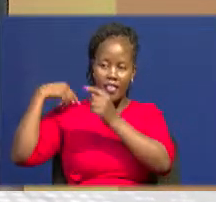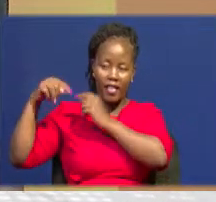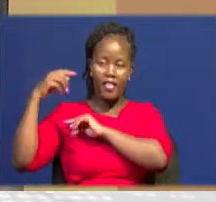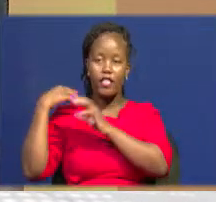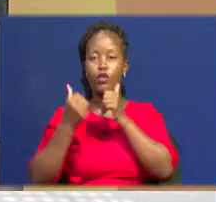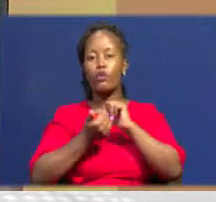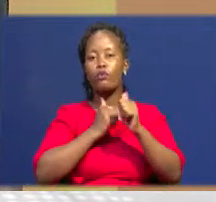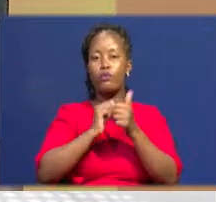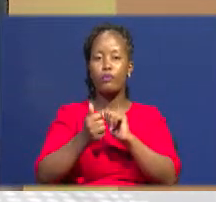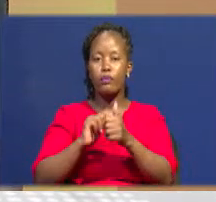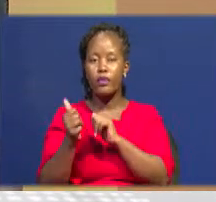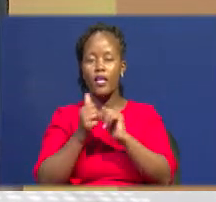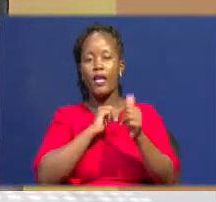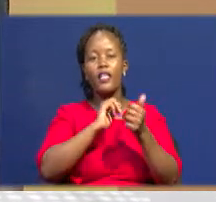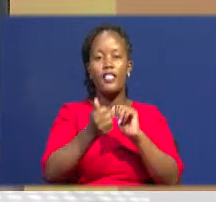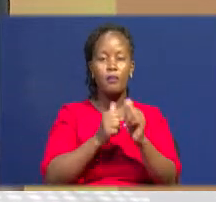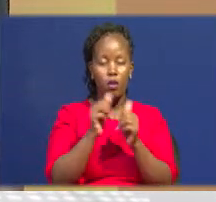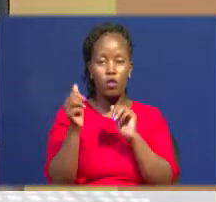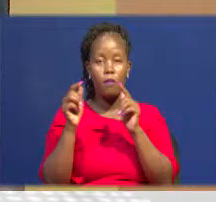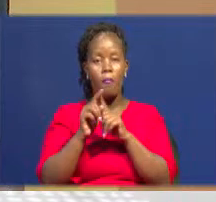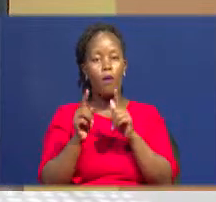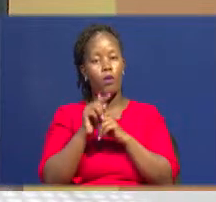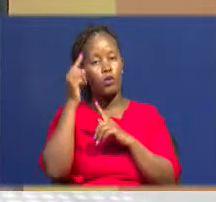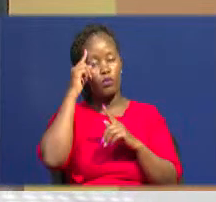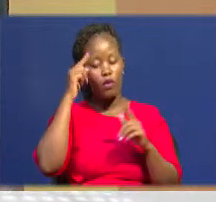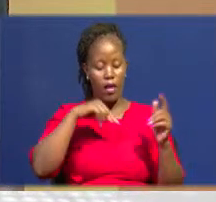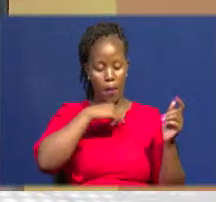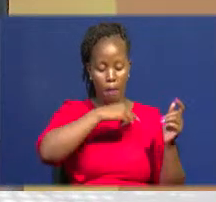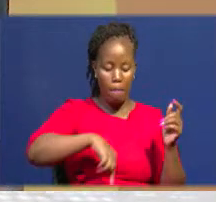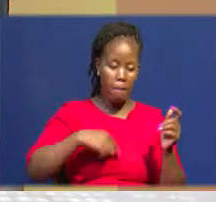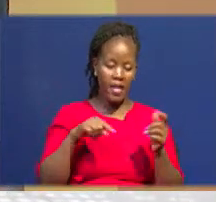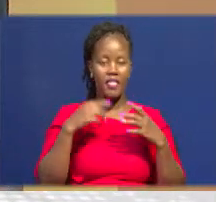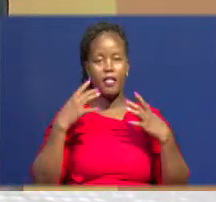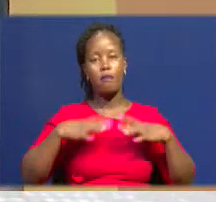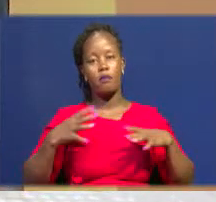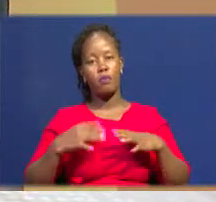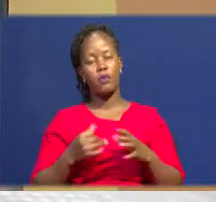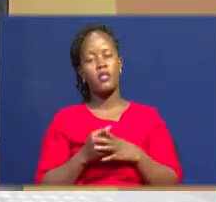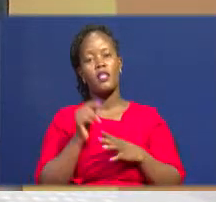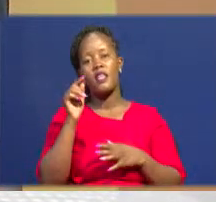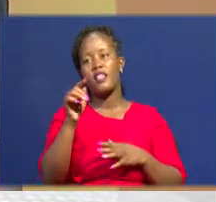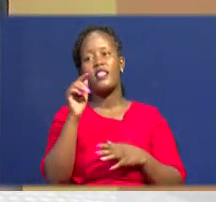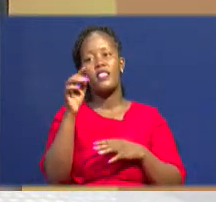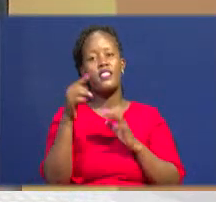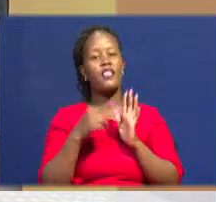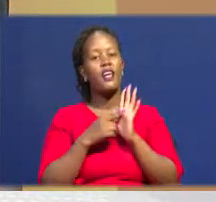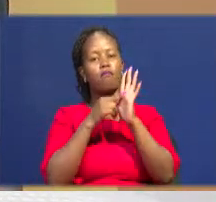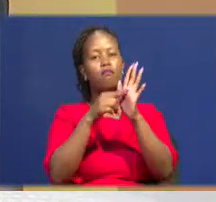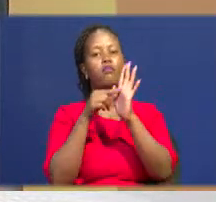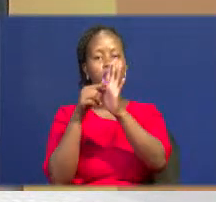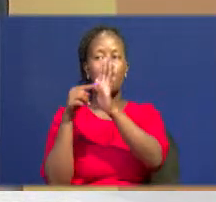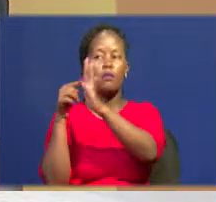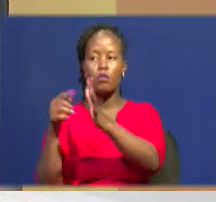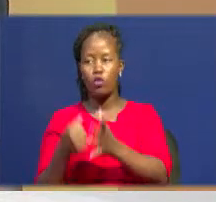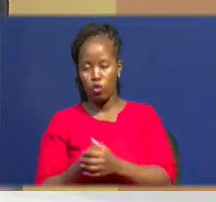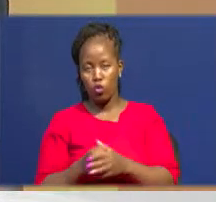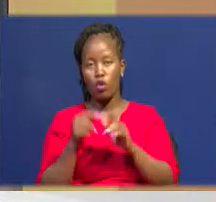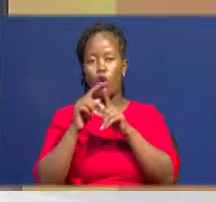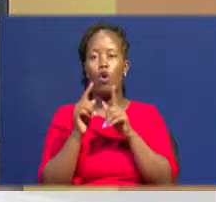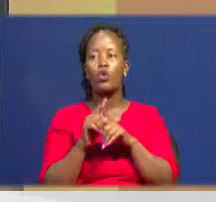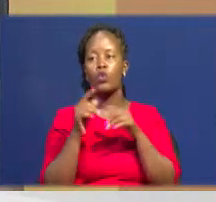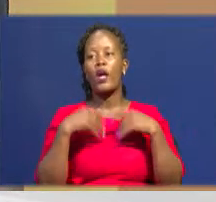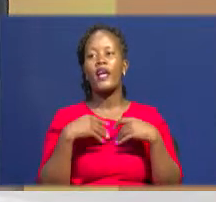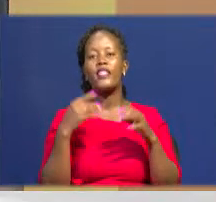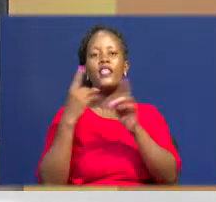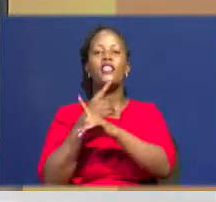traditional, it's actually for the Malindi residents. It's so, a demonstration sport. Yeah, it's a demonstration sport. There was also suggestion